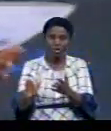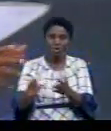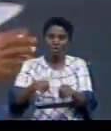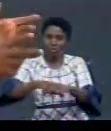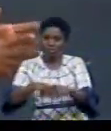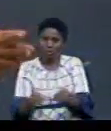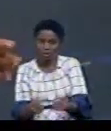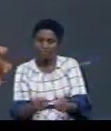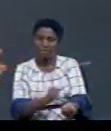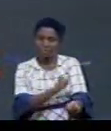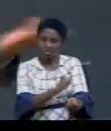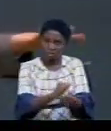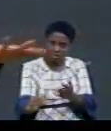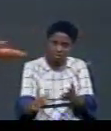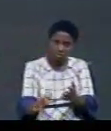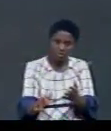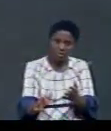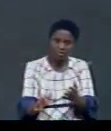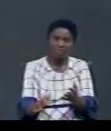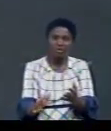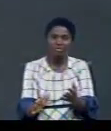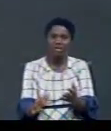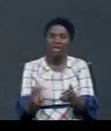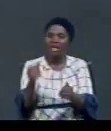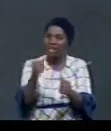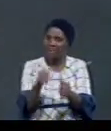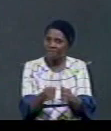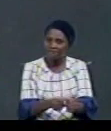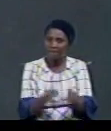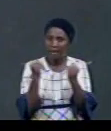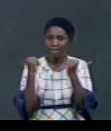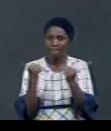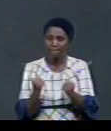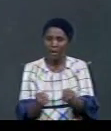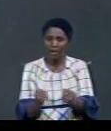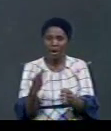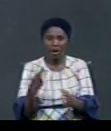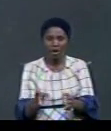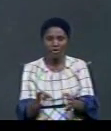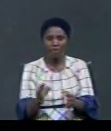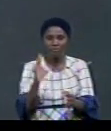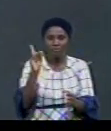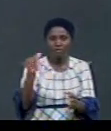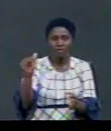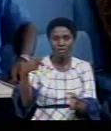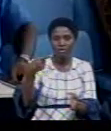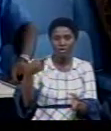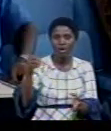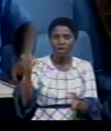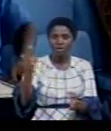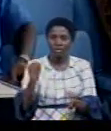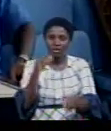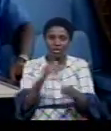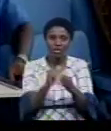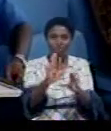will destroy, will demolish every power of Dagon in your life.